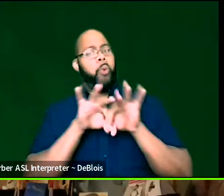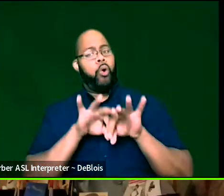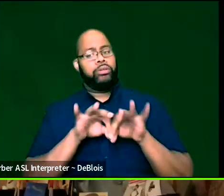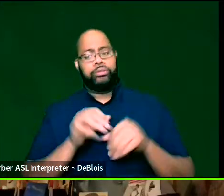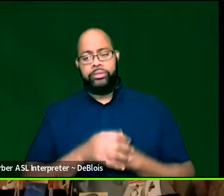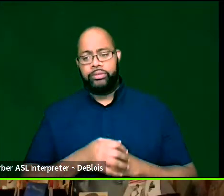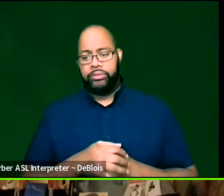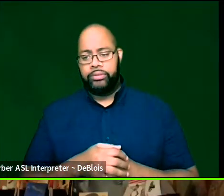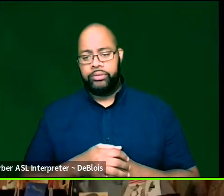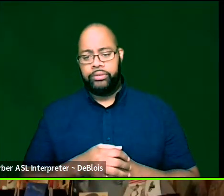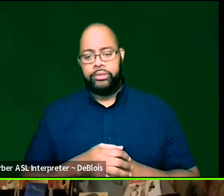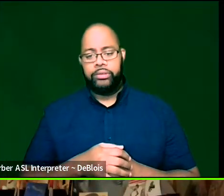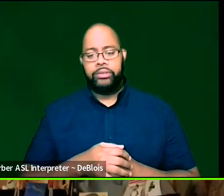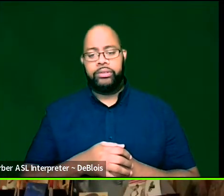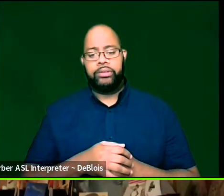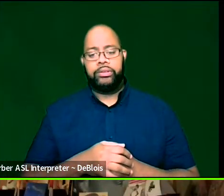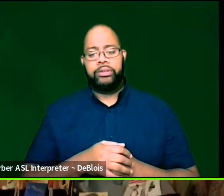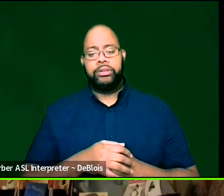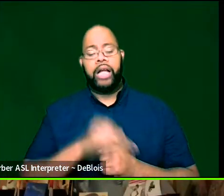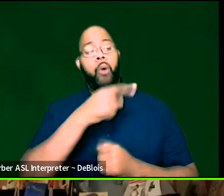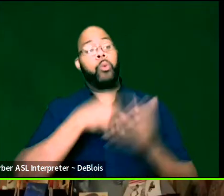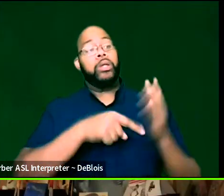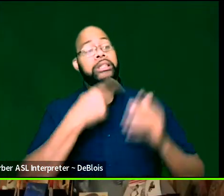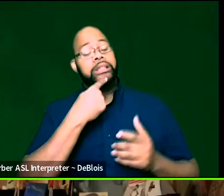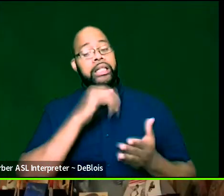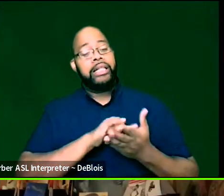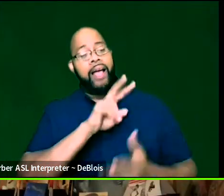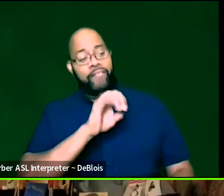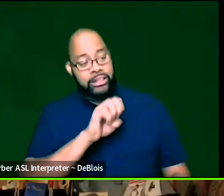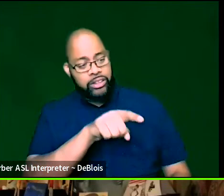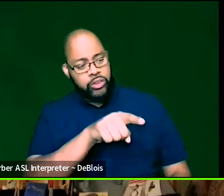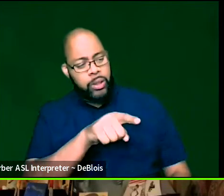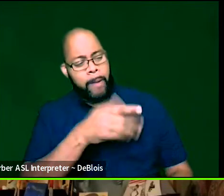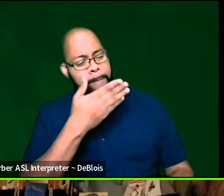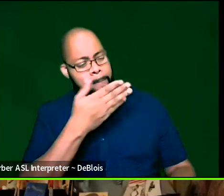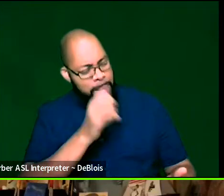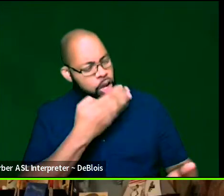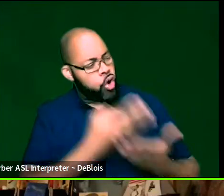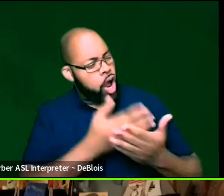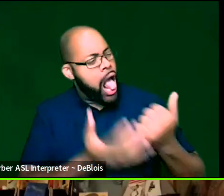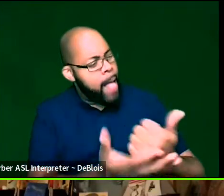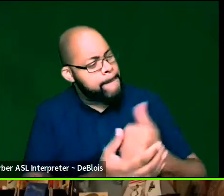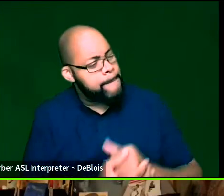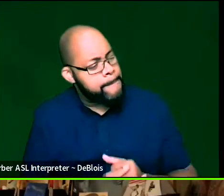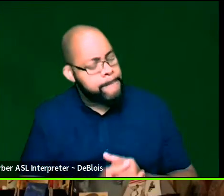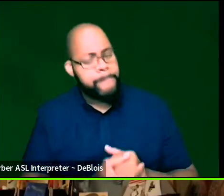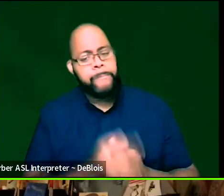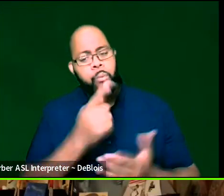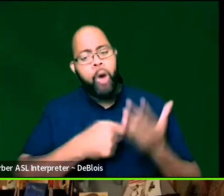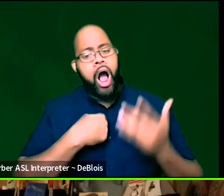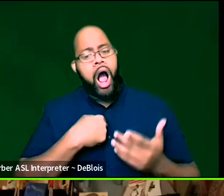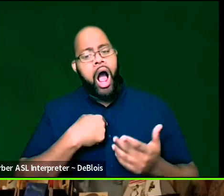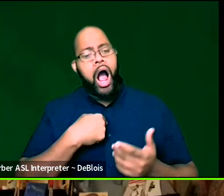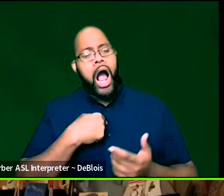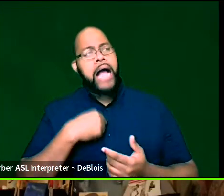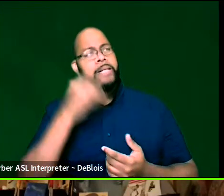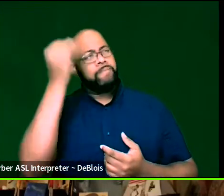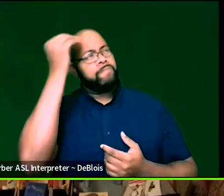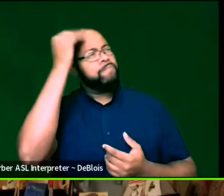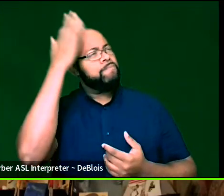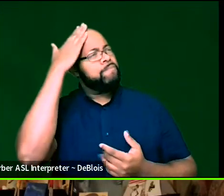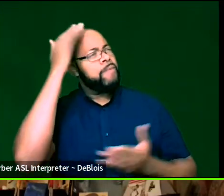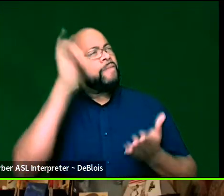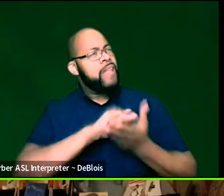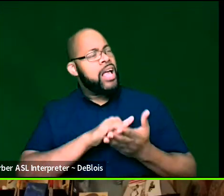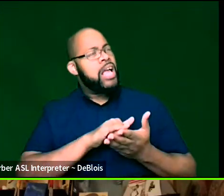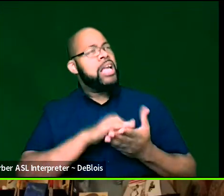mean, and what he said is, Vince, be good help. And what I walked in that spirit and